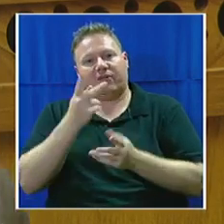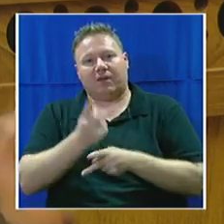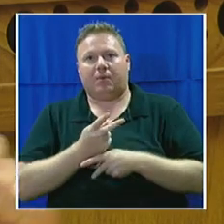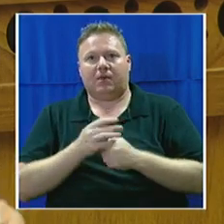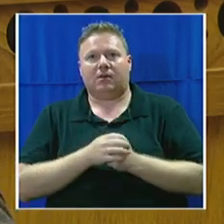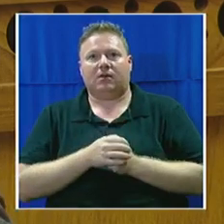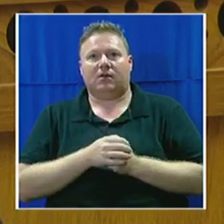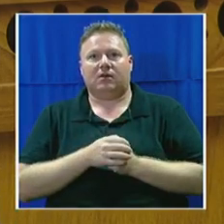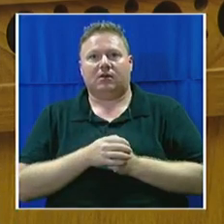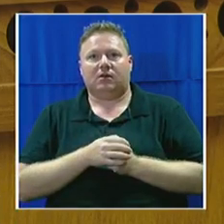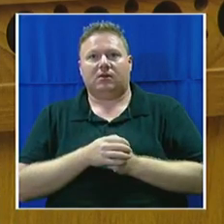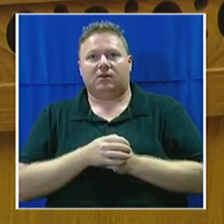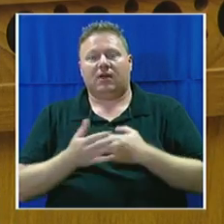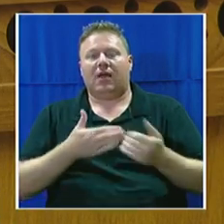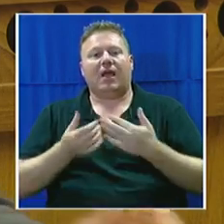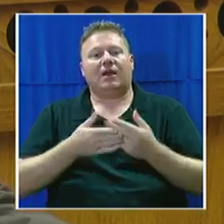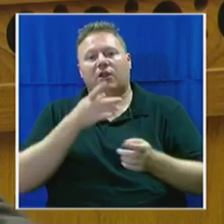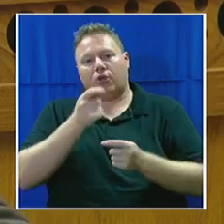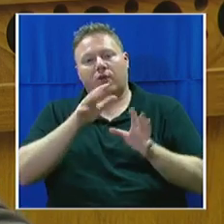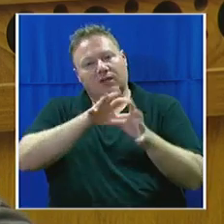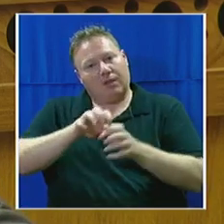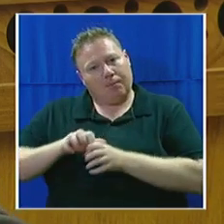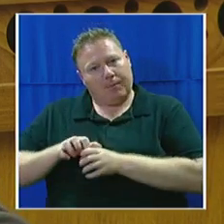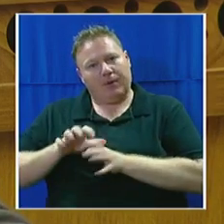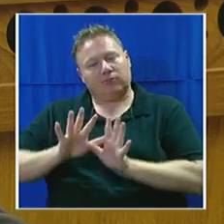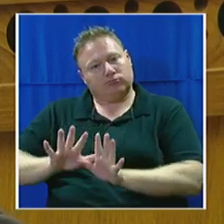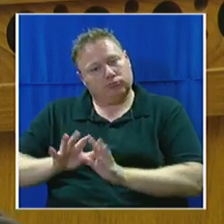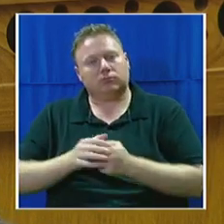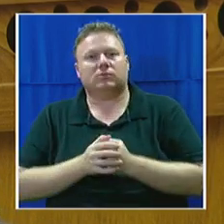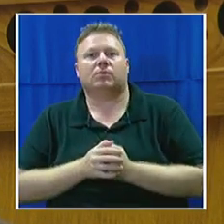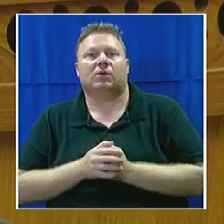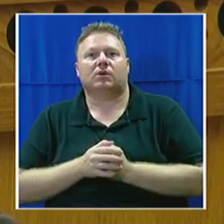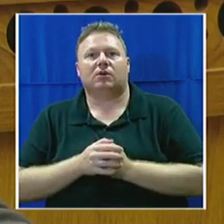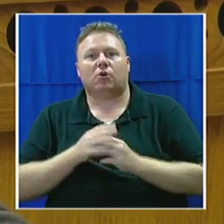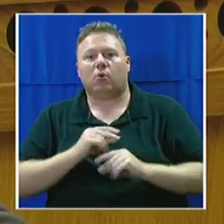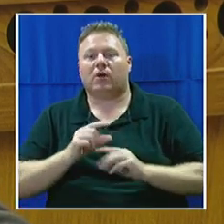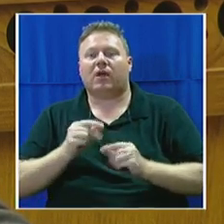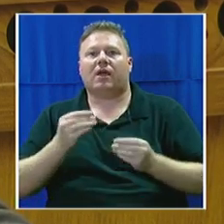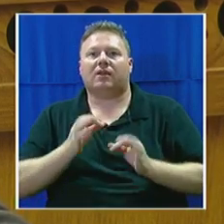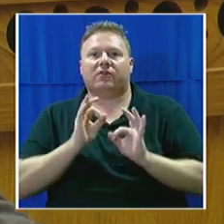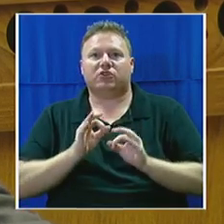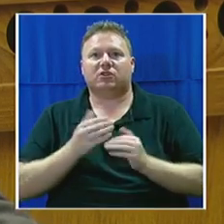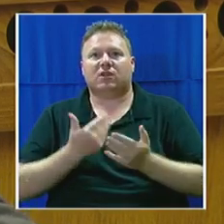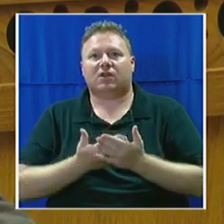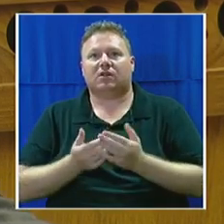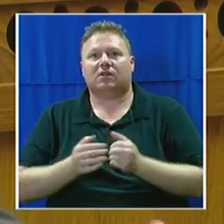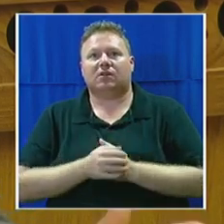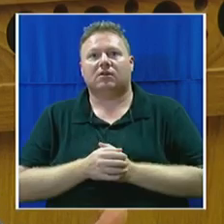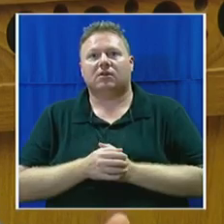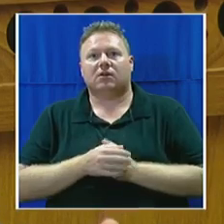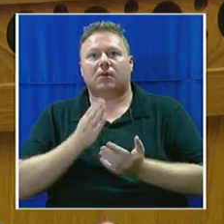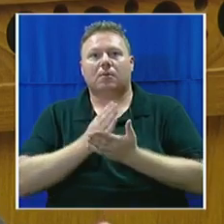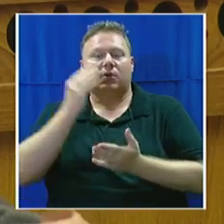contain any potential threat as quickly and as efficiently as we can. And let us bear in mind that